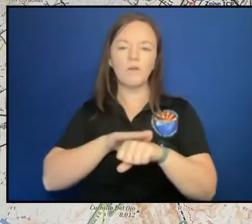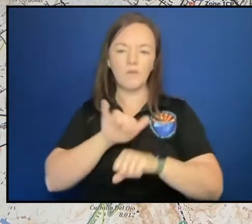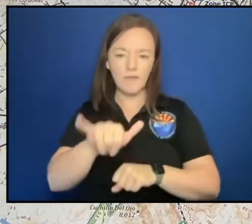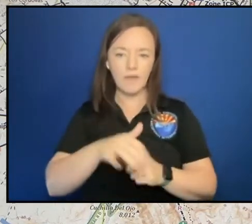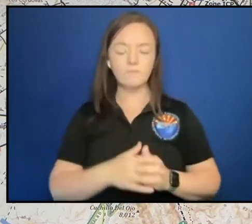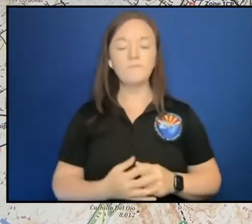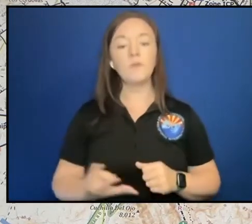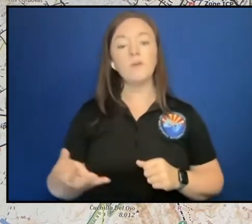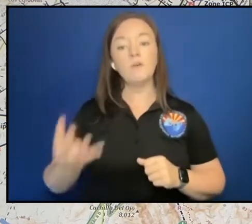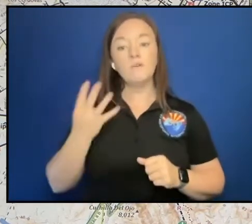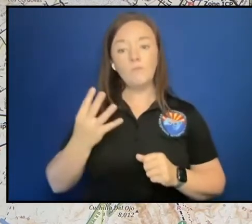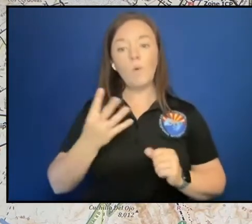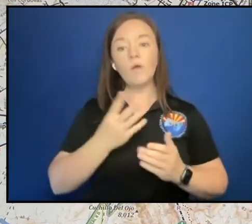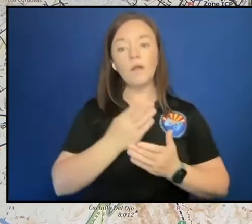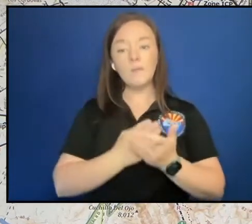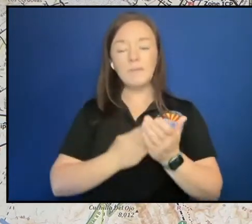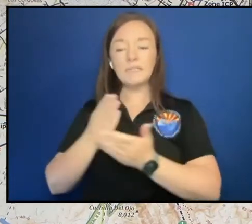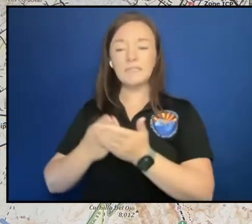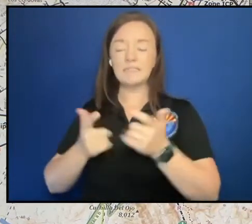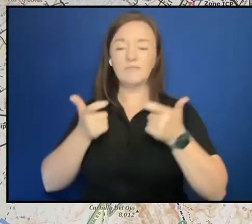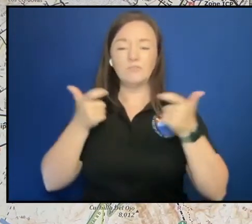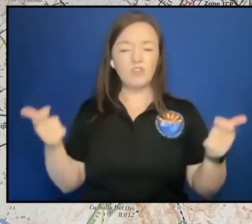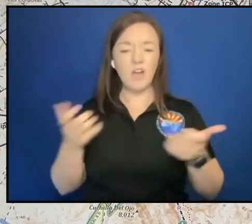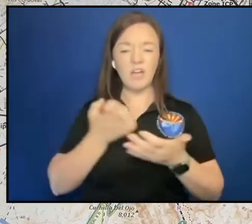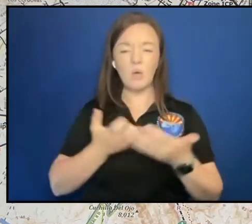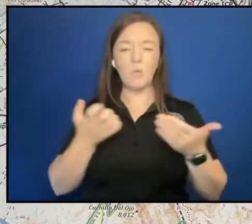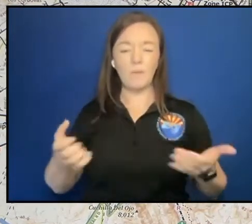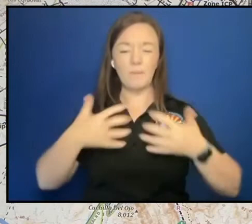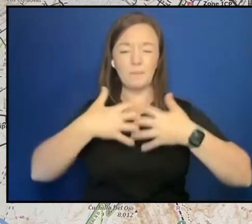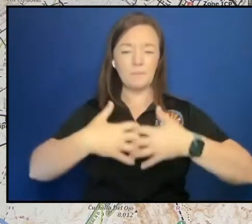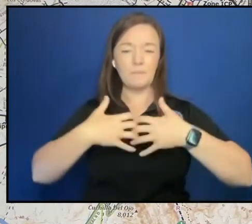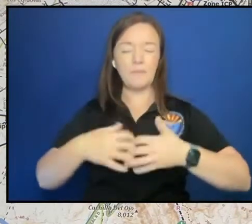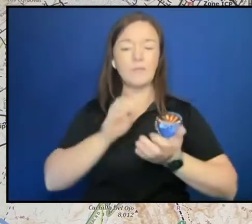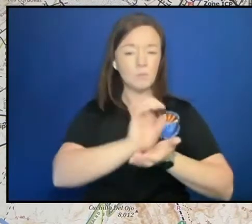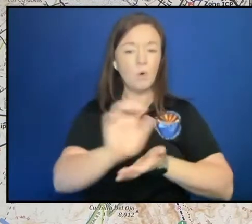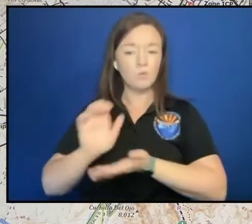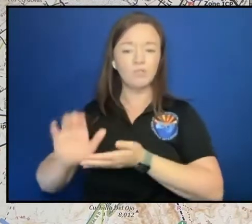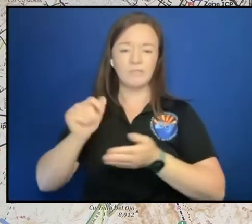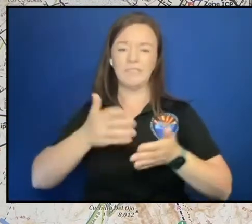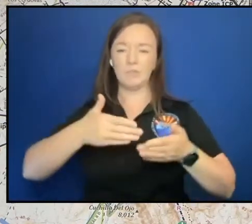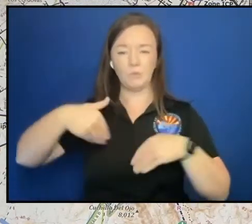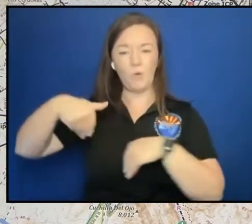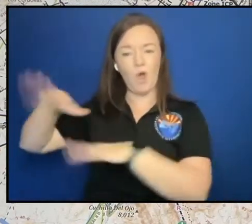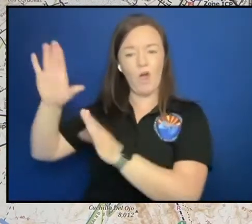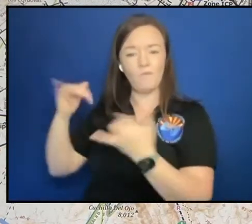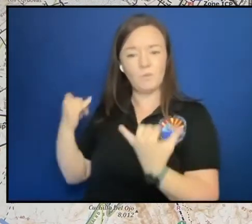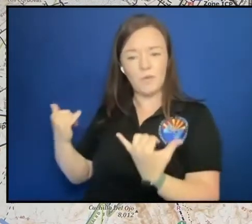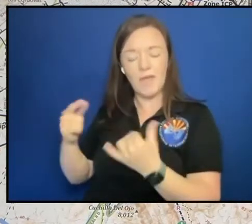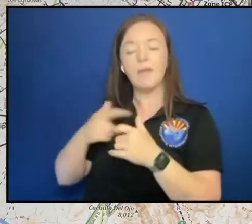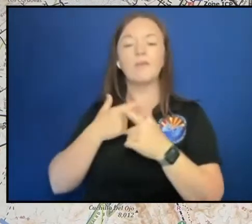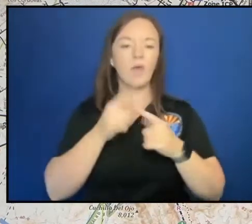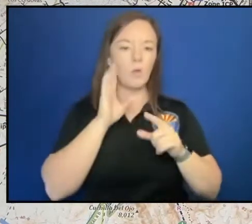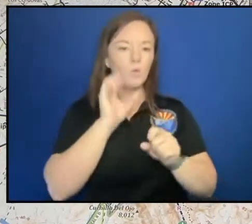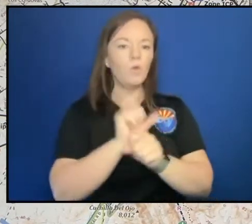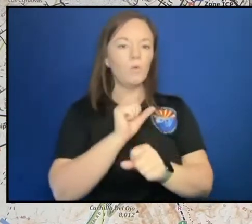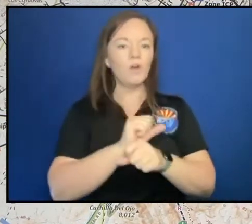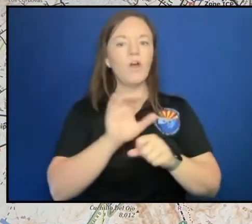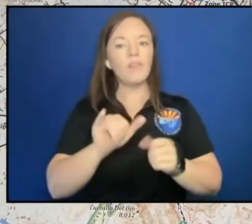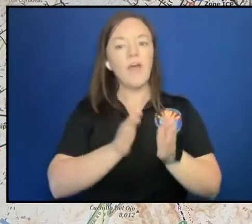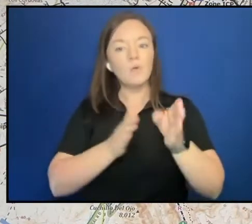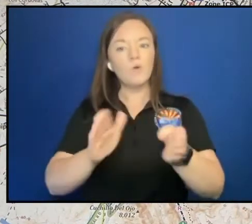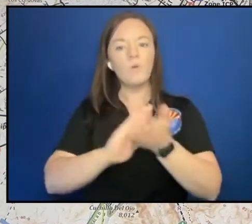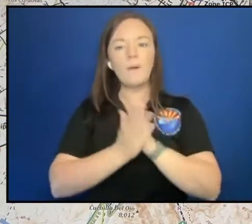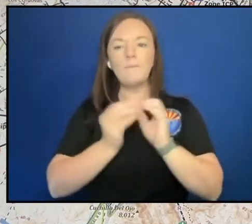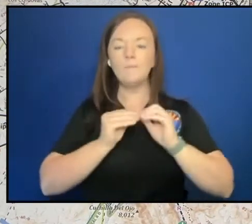of here today, and then they'll be able to work on making this road more all-weather so that they can finish all the cleanup and everything that needs to